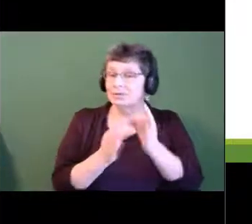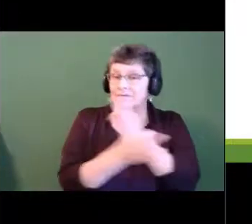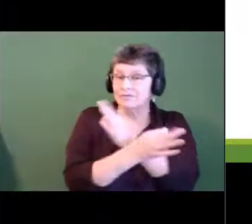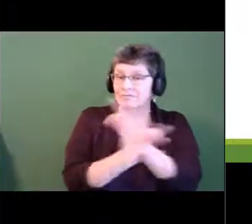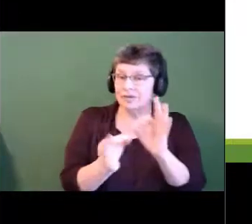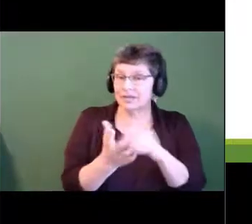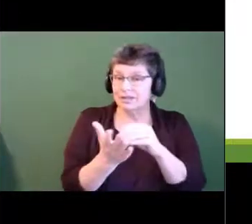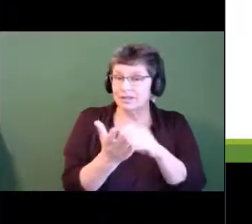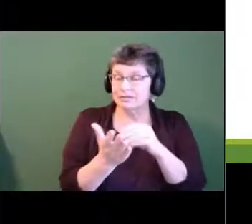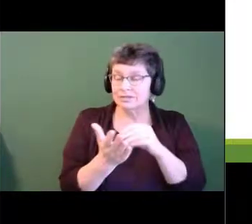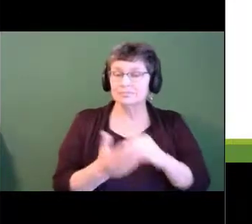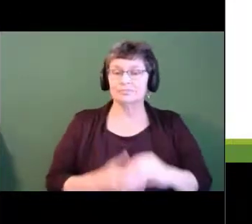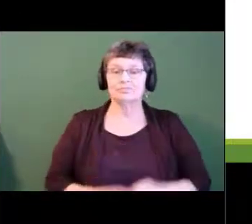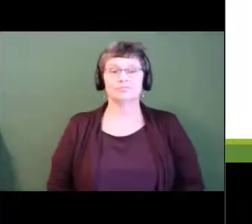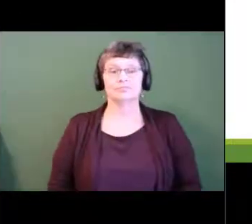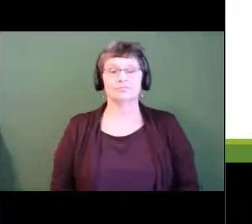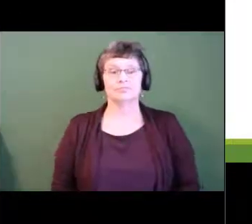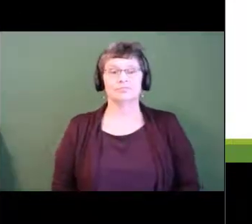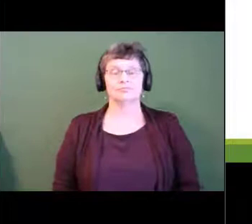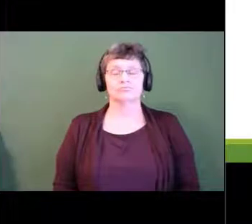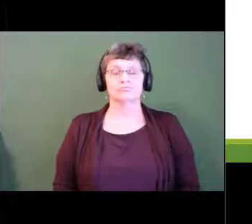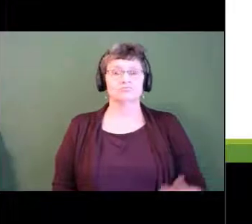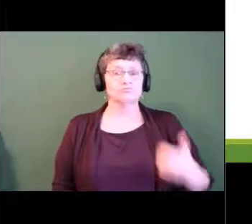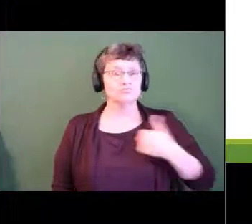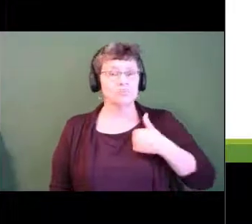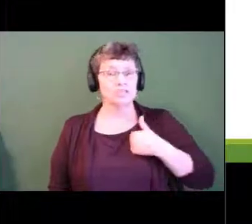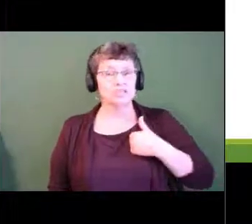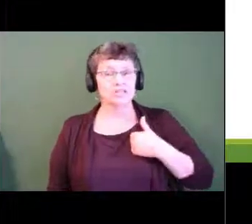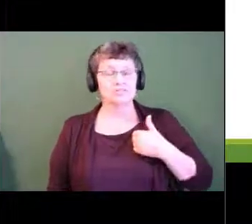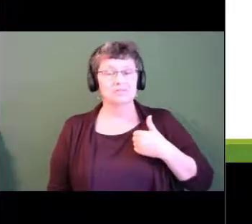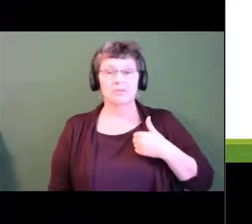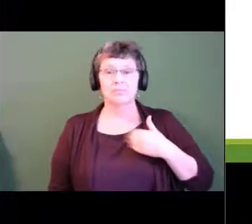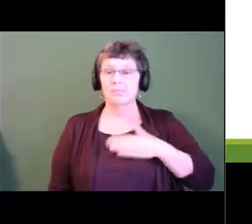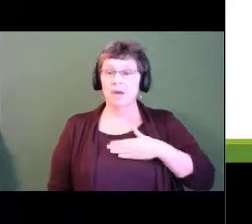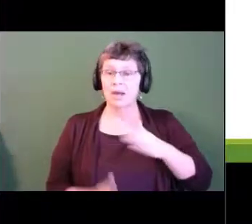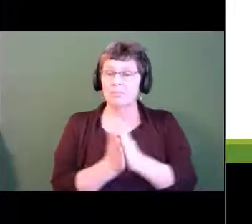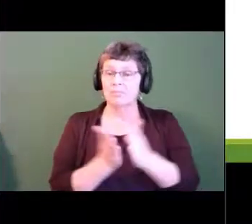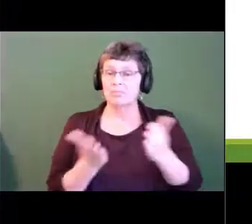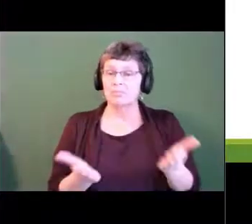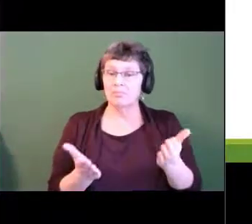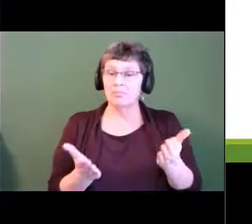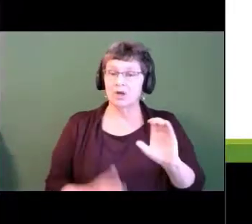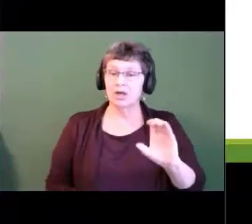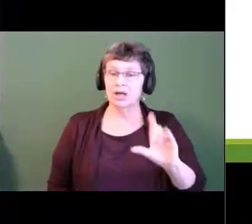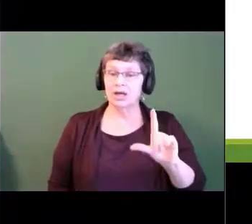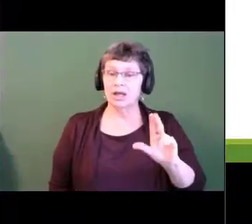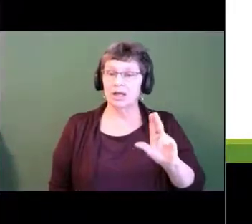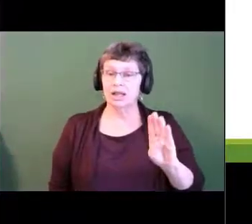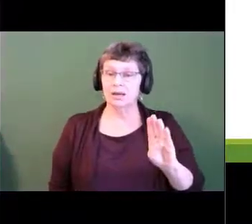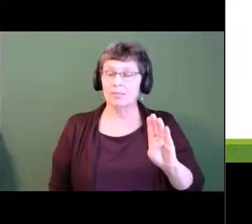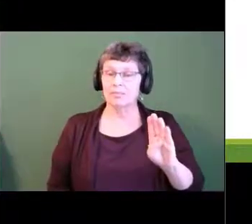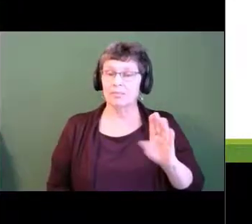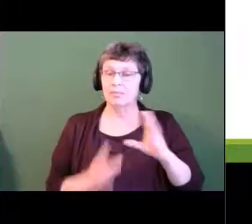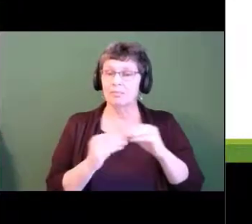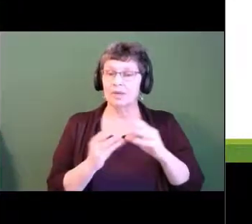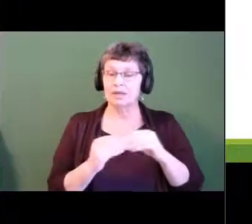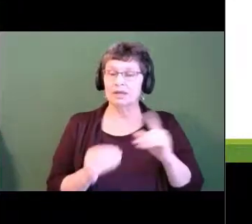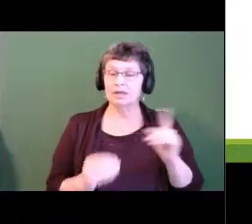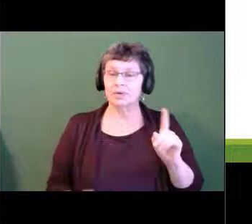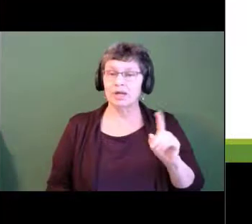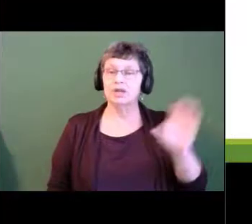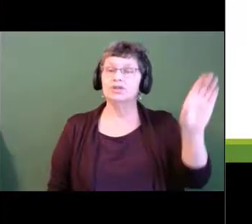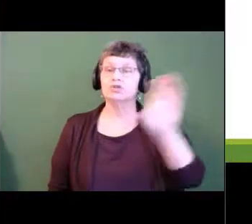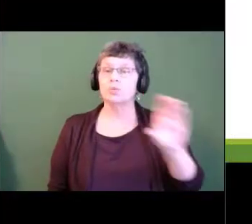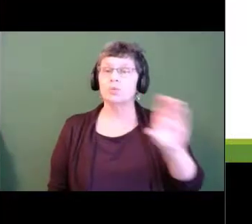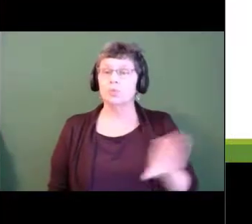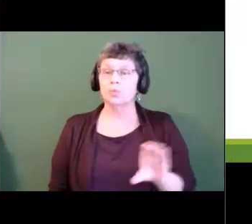you know, multiple, like I had a book club on Zoom last night, a book club meeting, for example. Once people have Zoom or some such